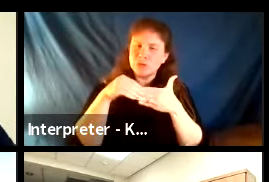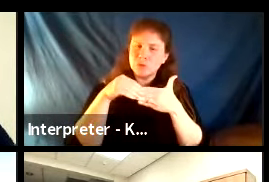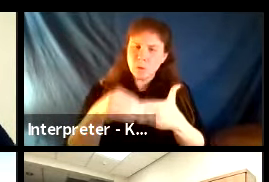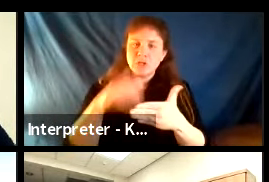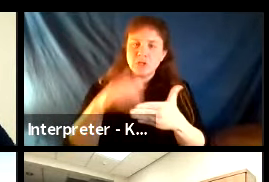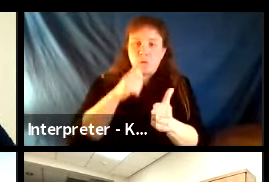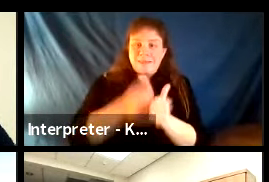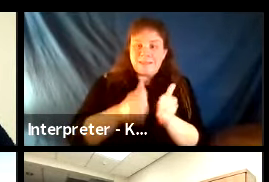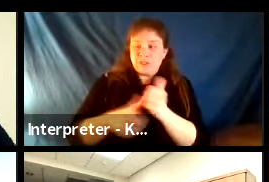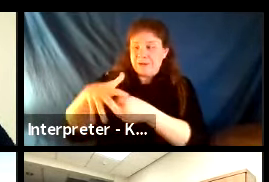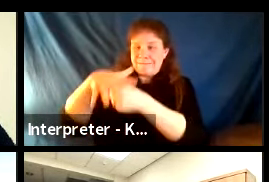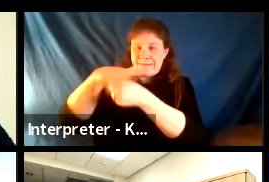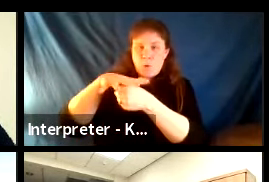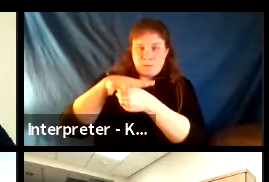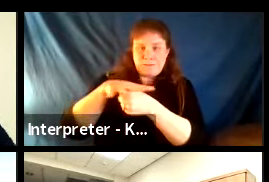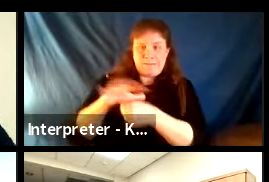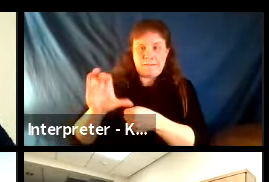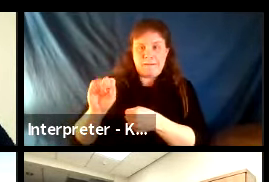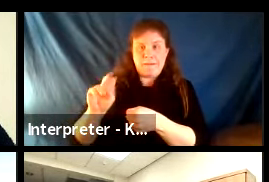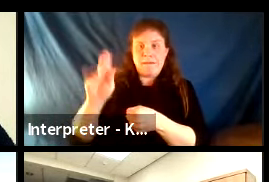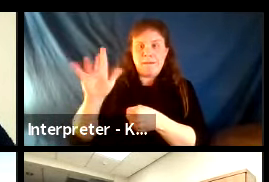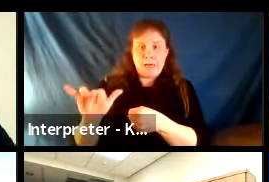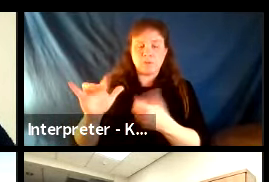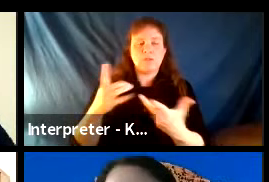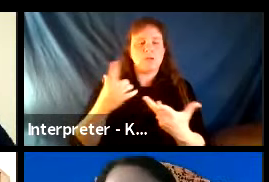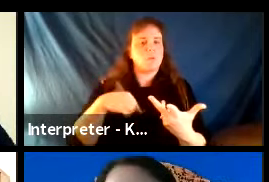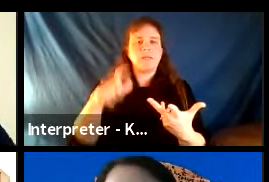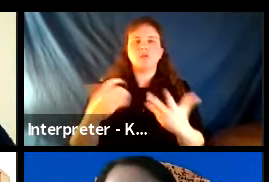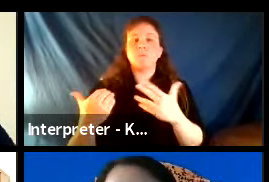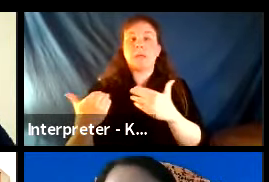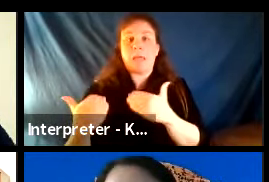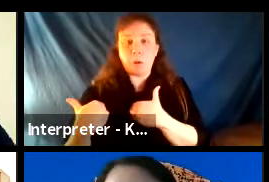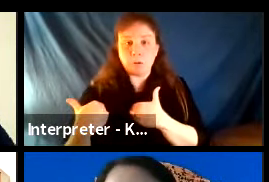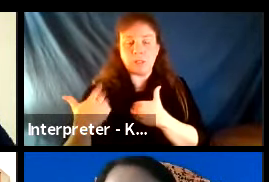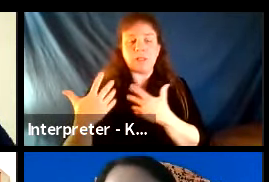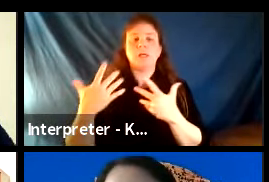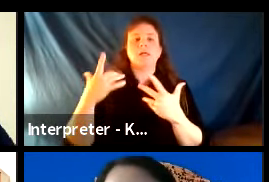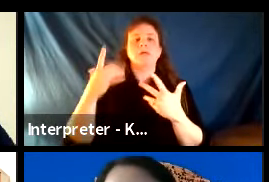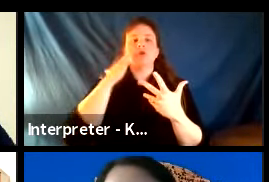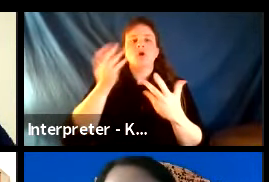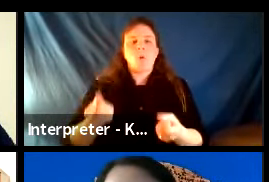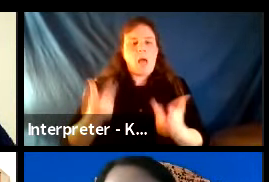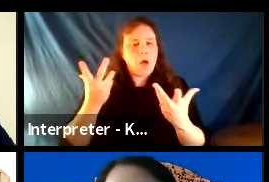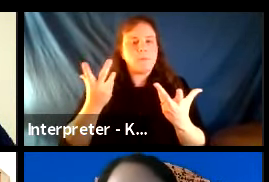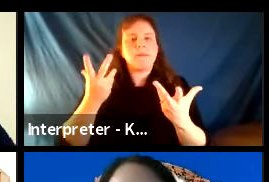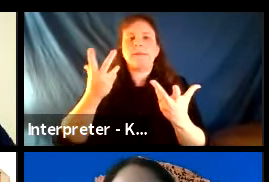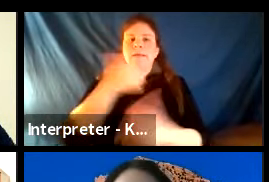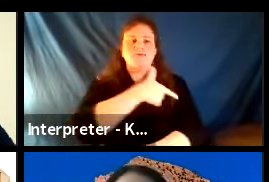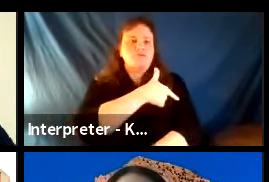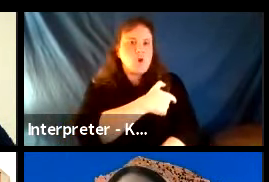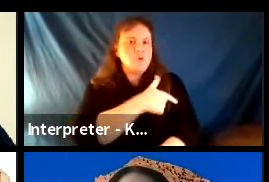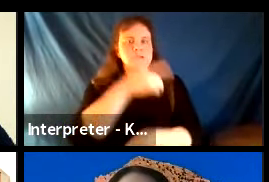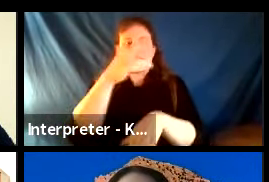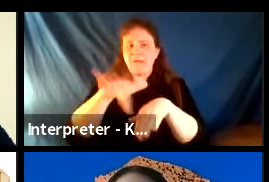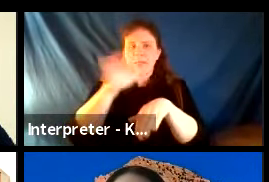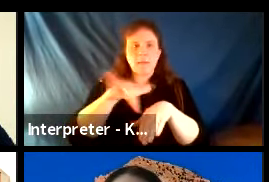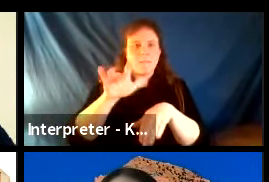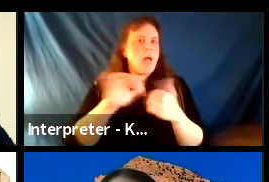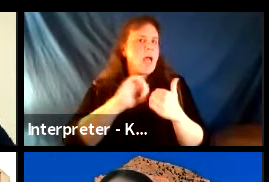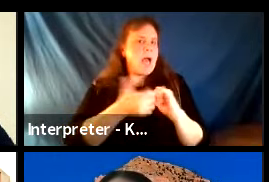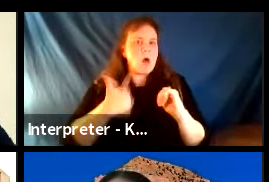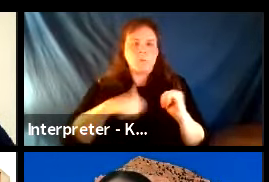As much clarity as we can have online in terms of accountability and knowing how many doses have gone out, what are we doing to get them out to people, that if the